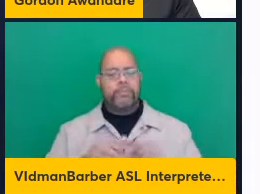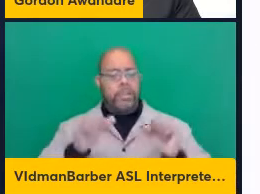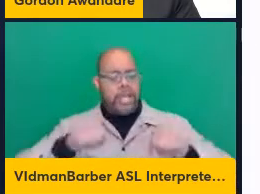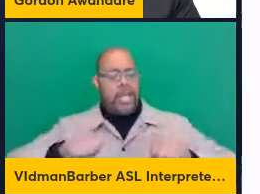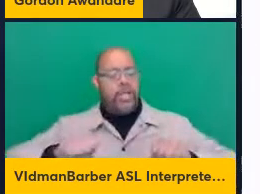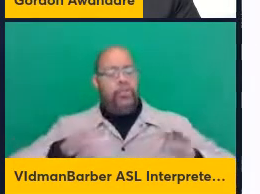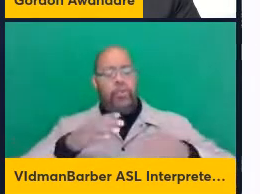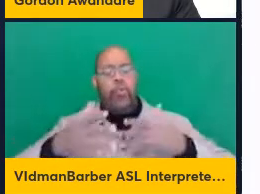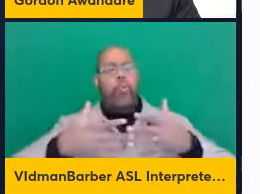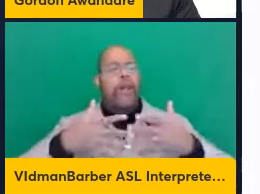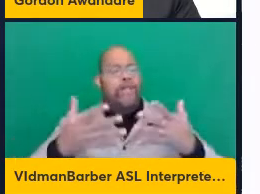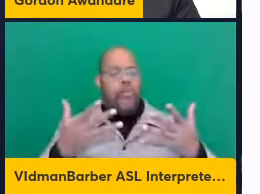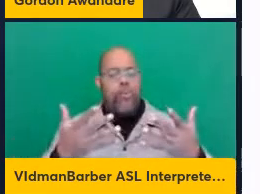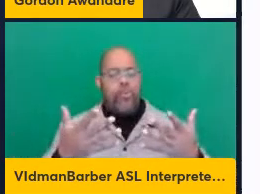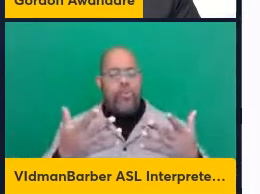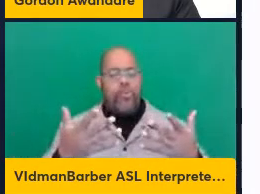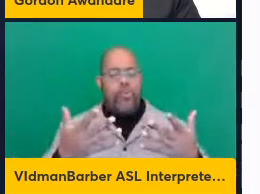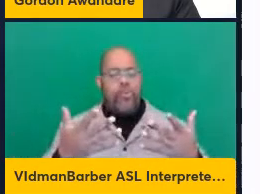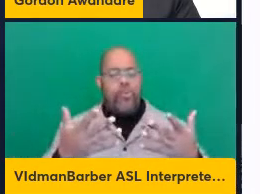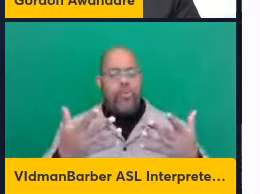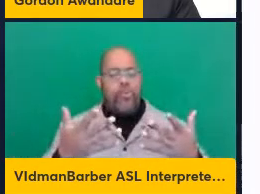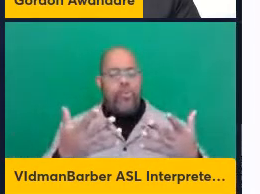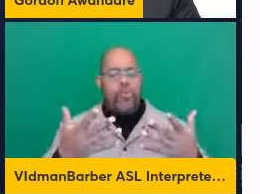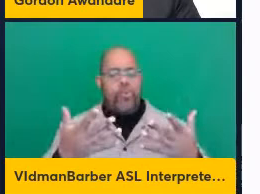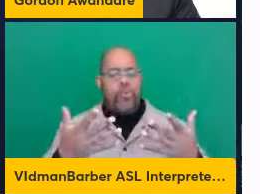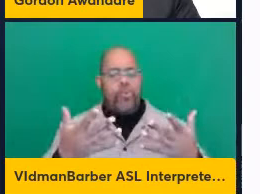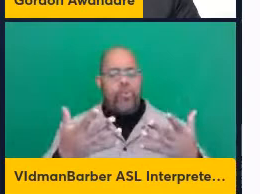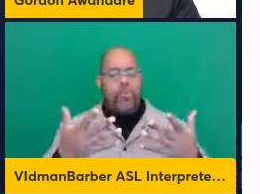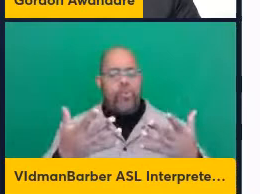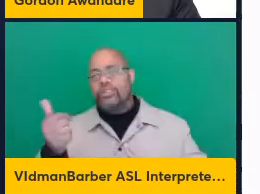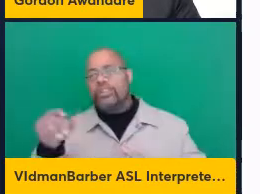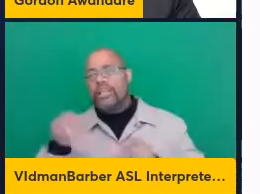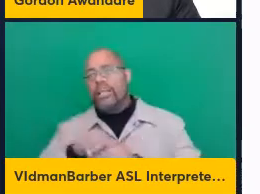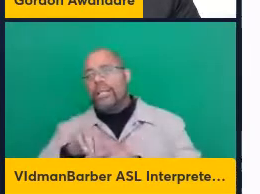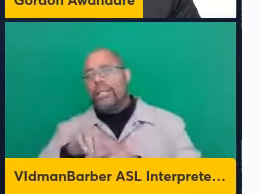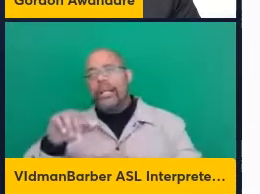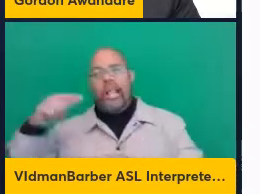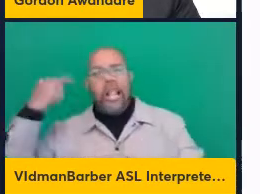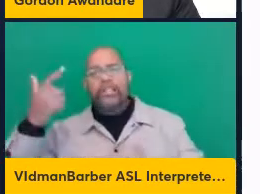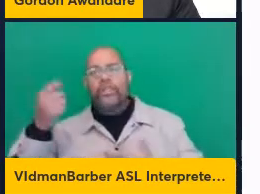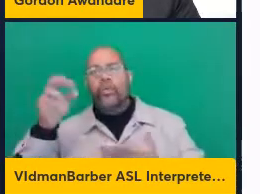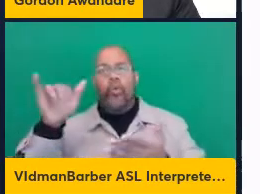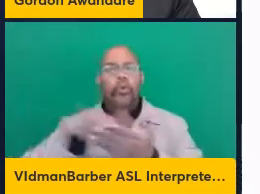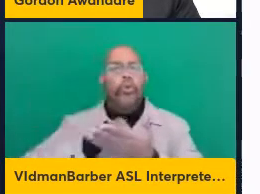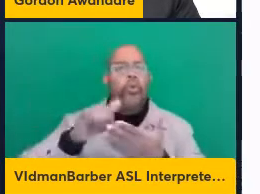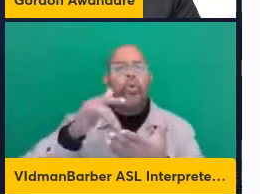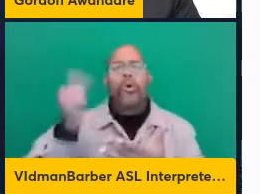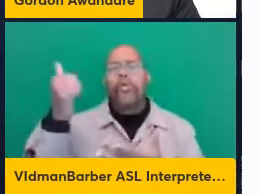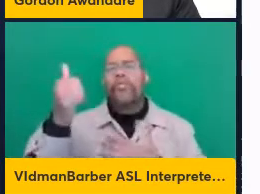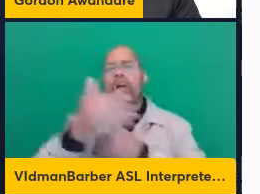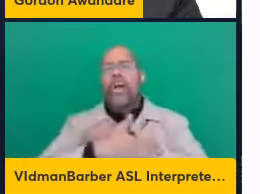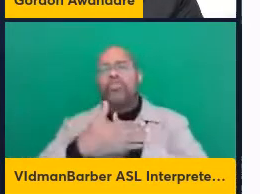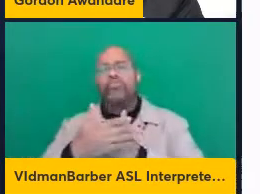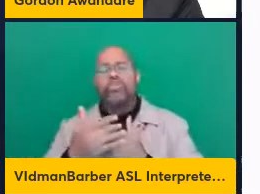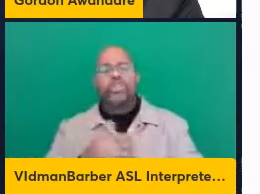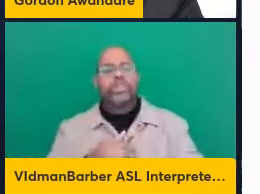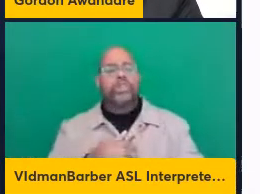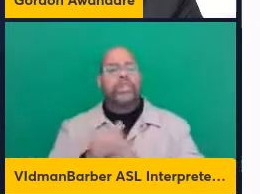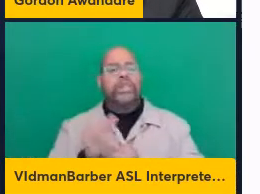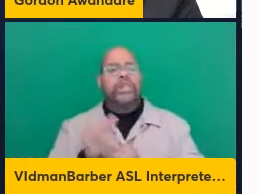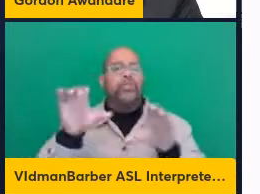do whatever others in New York or London or Switzerland can